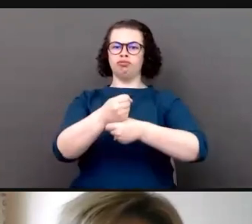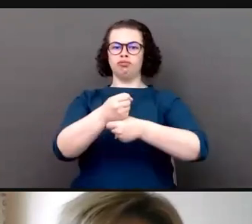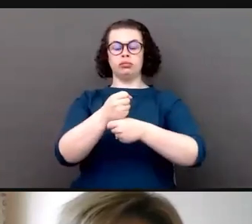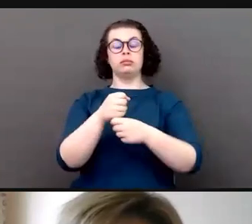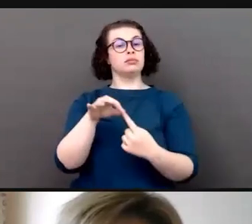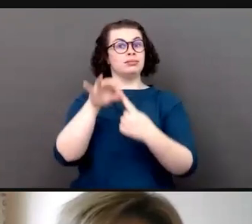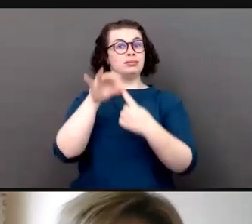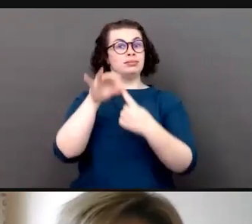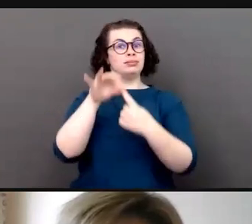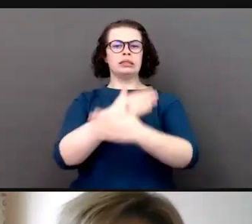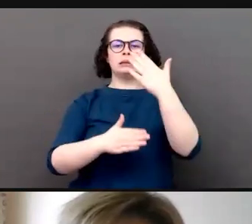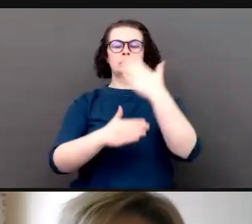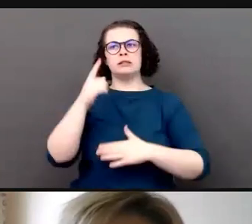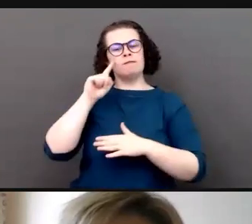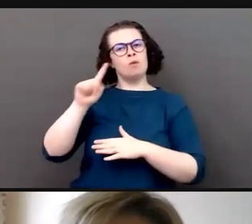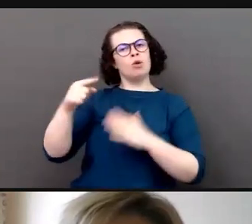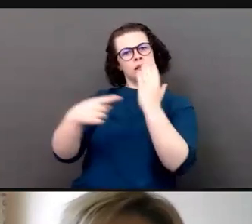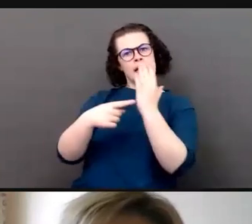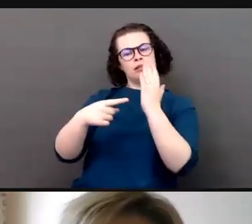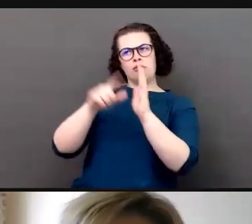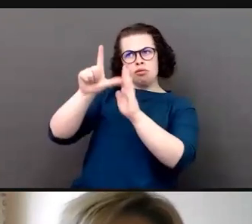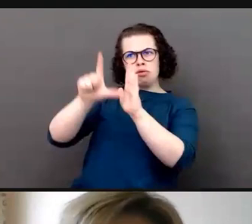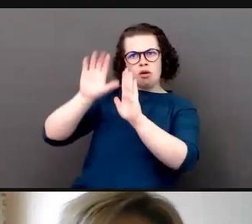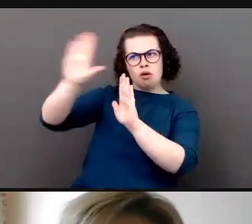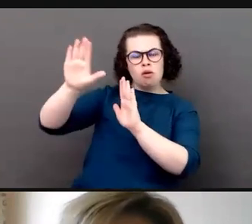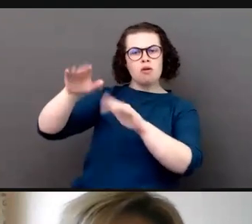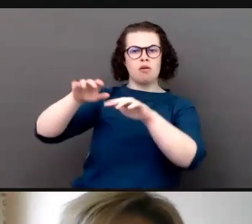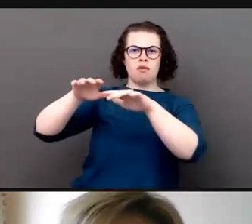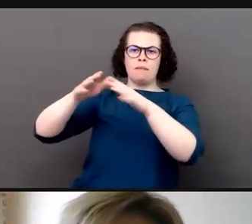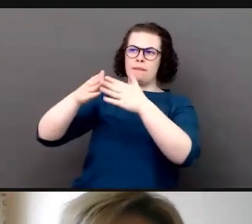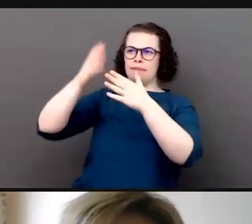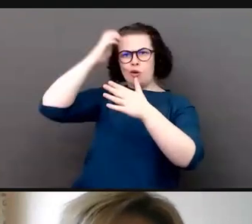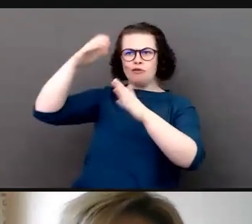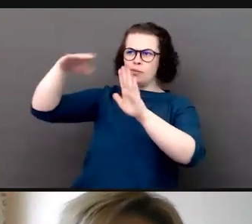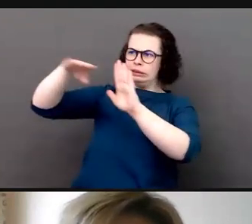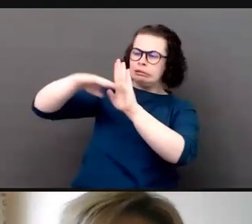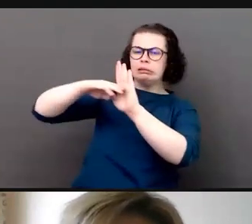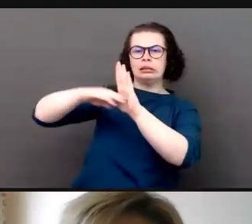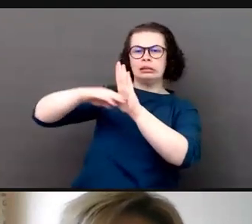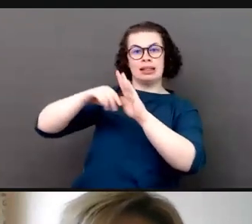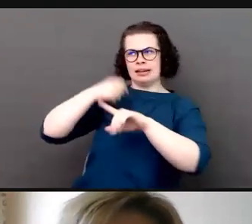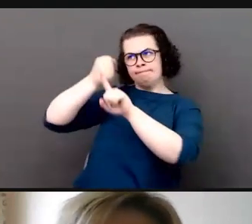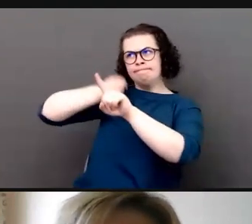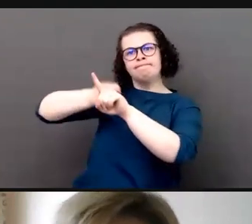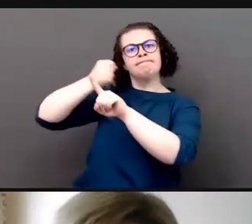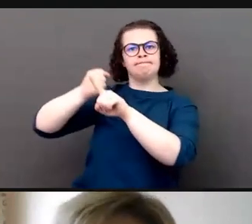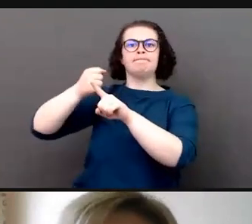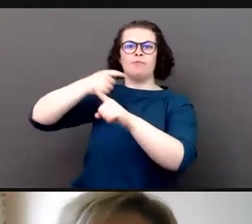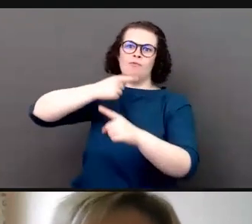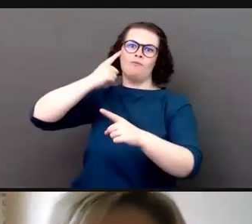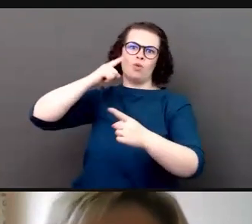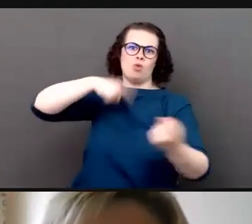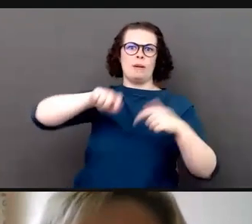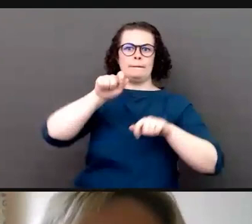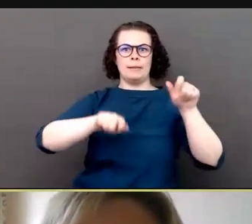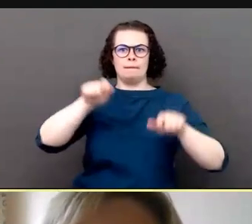technical standards and European laws and public policies making use of standards. Thank you, Chiara. Thank you very